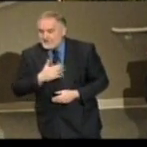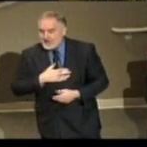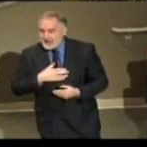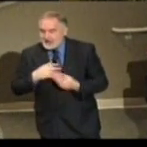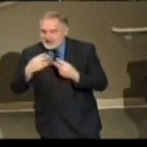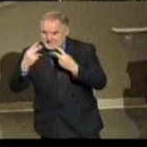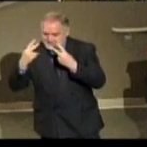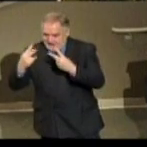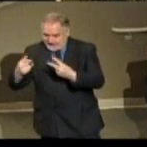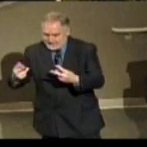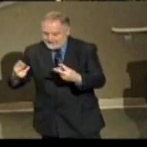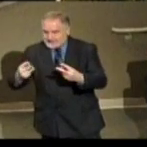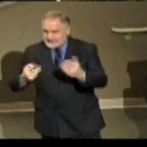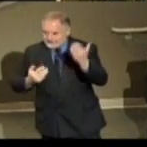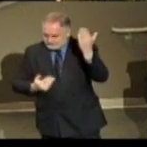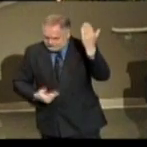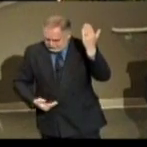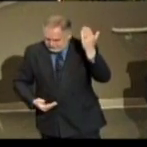my sight.